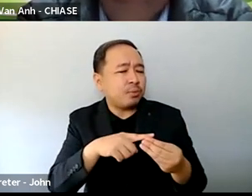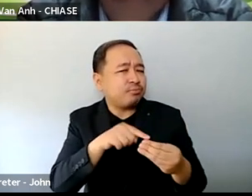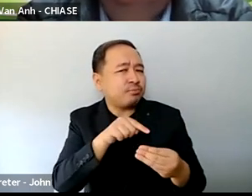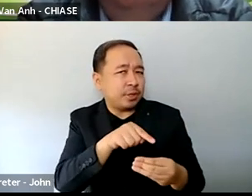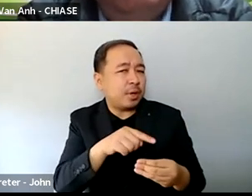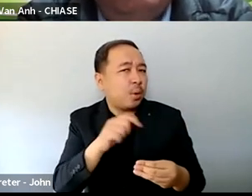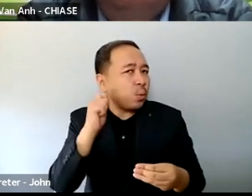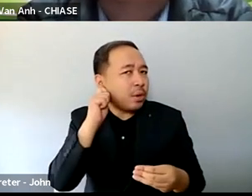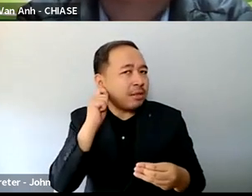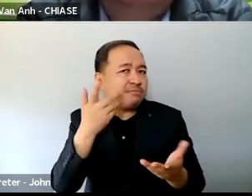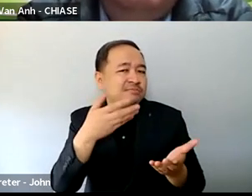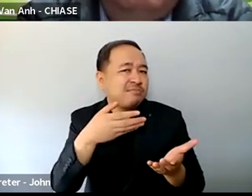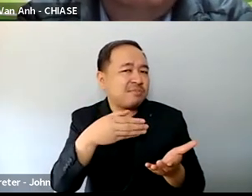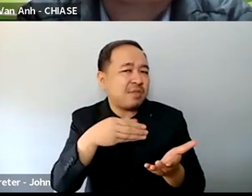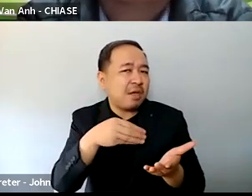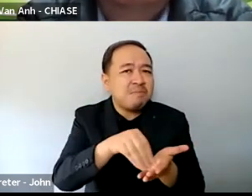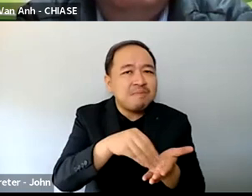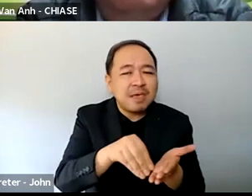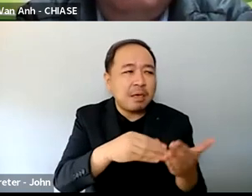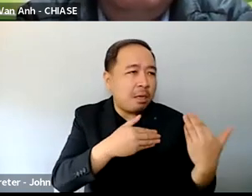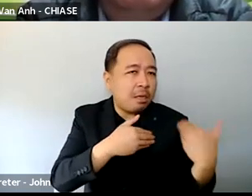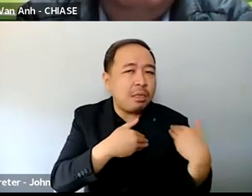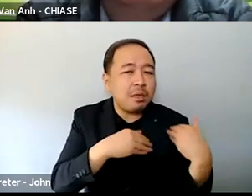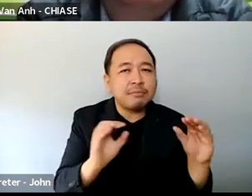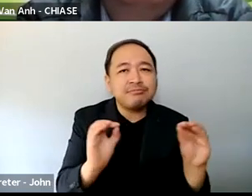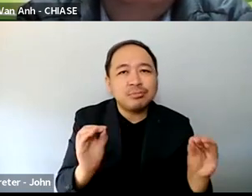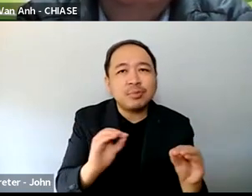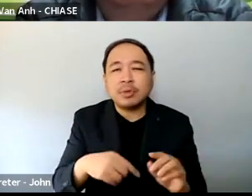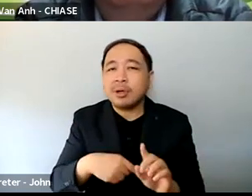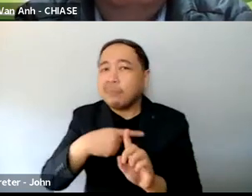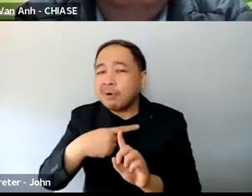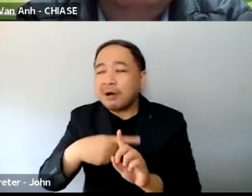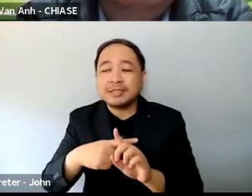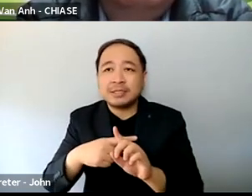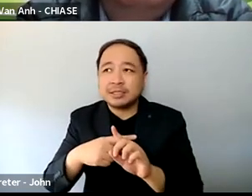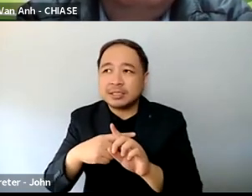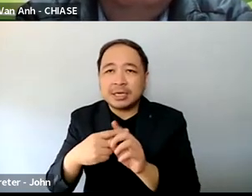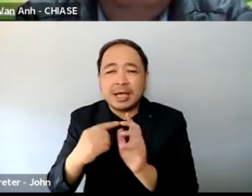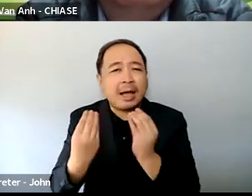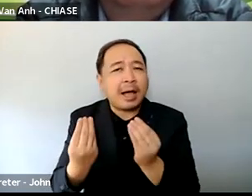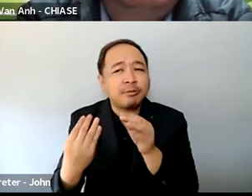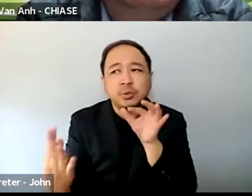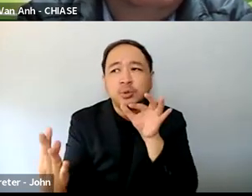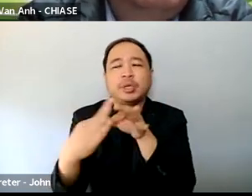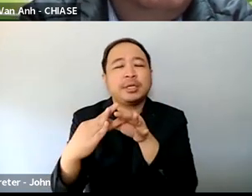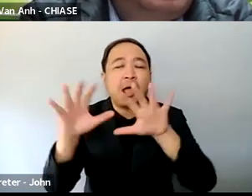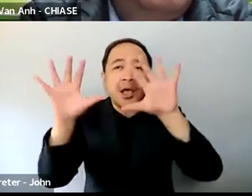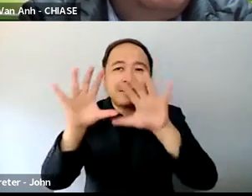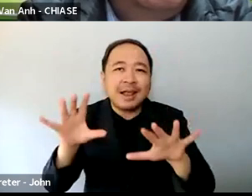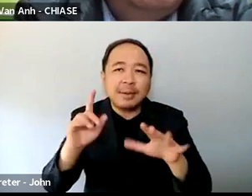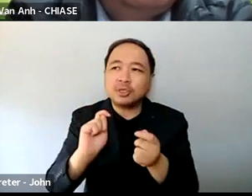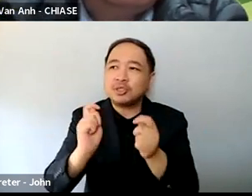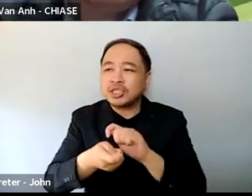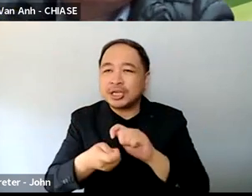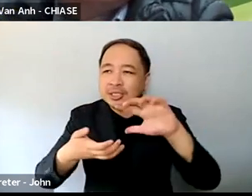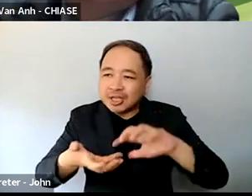then it is compounding, obviously, the climate change, the environmental degradation, and disaster issues. How